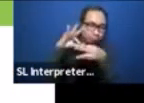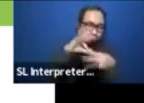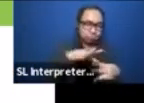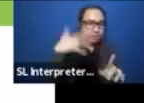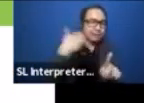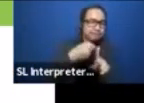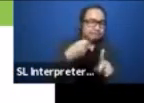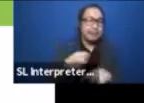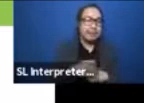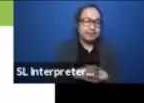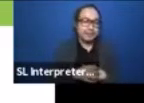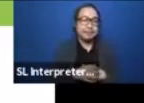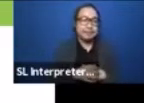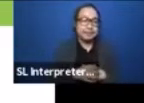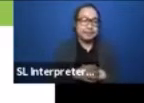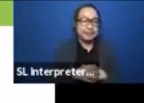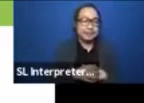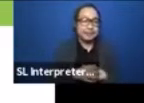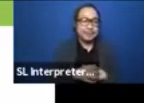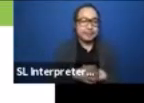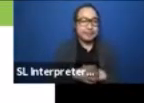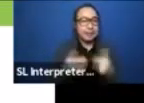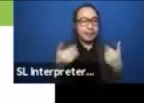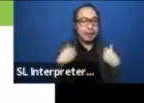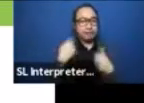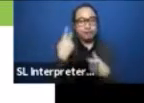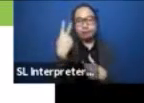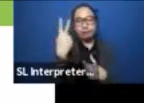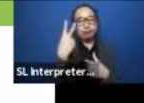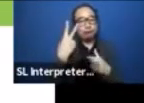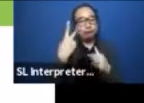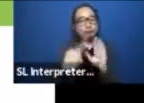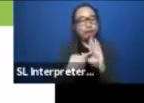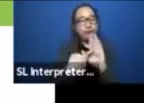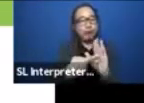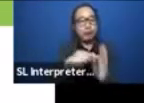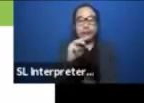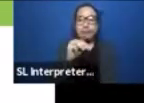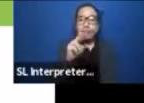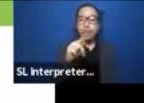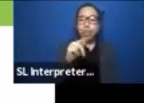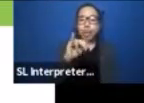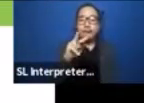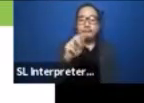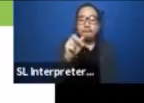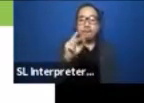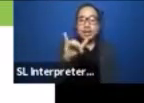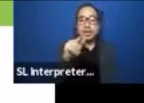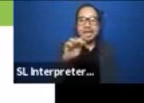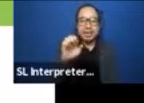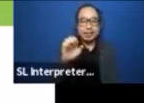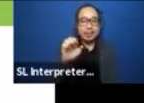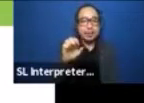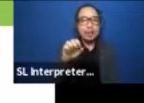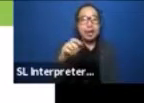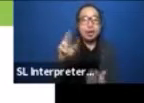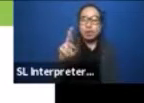And we did two models of multivariate regression analysis, and we found that